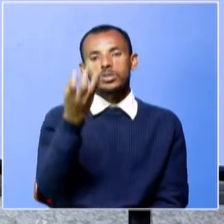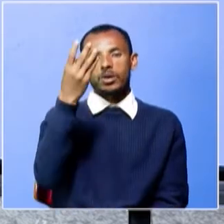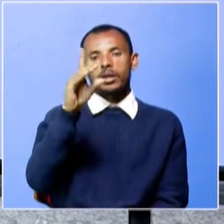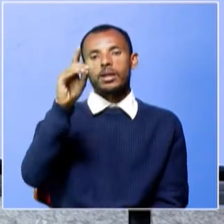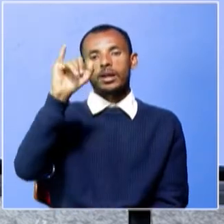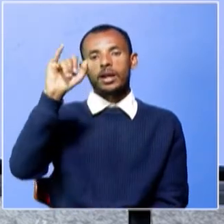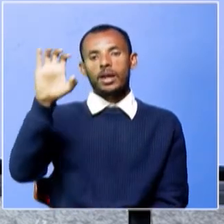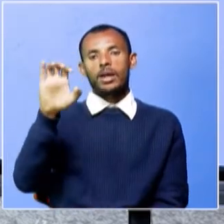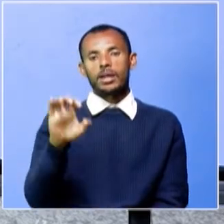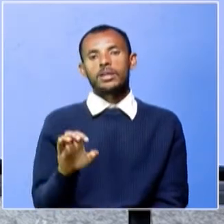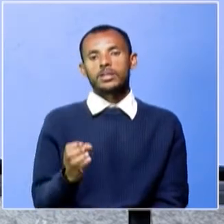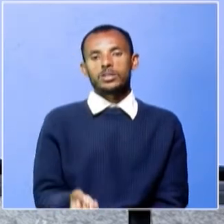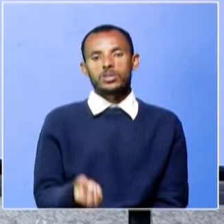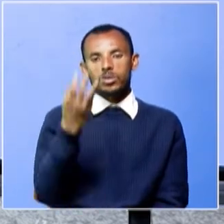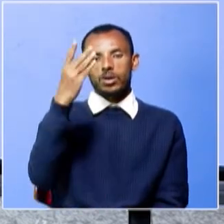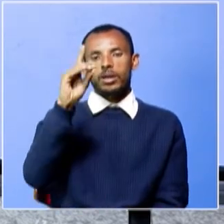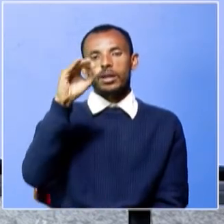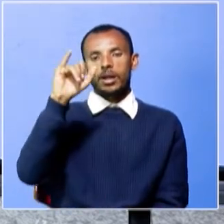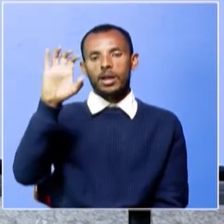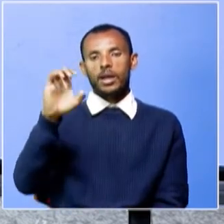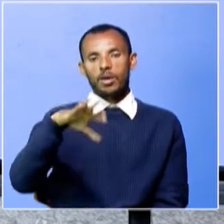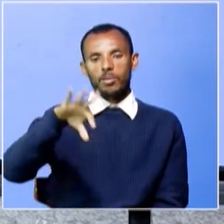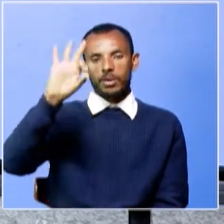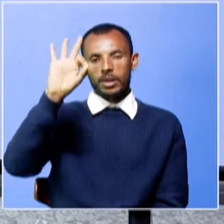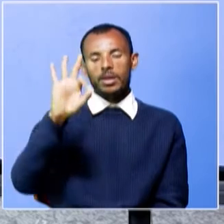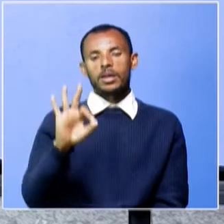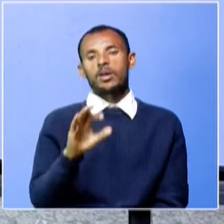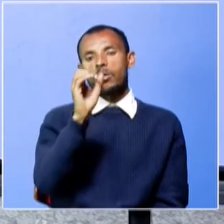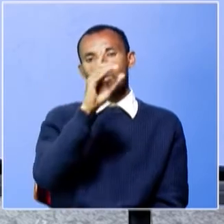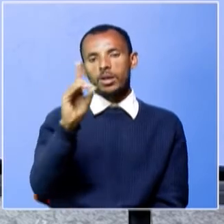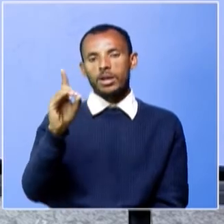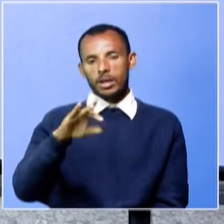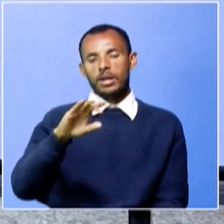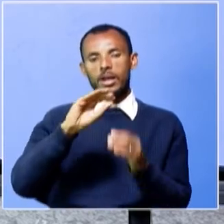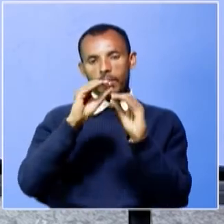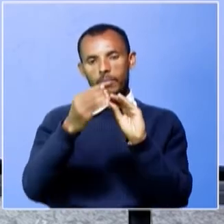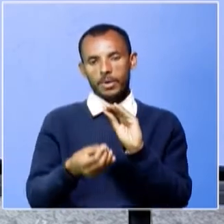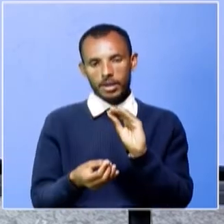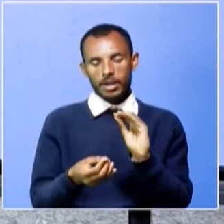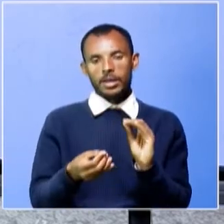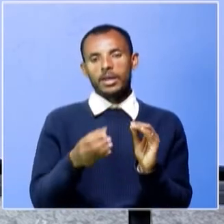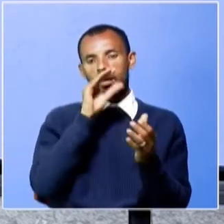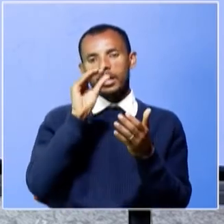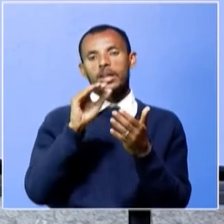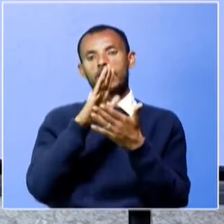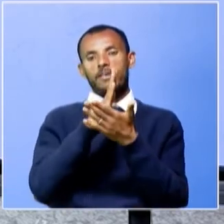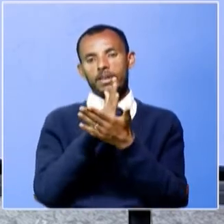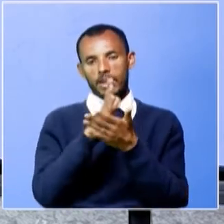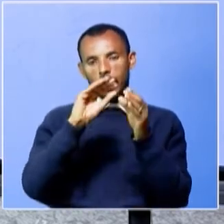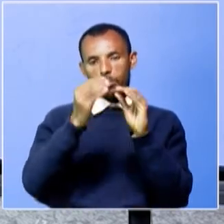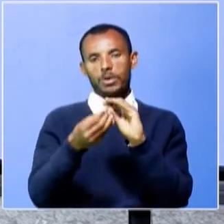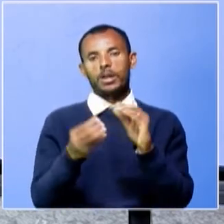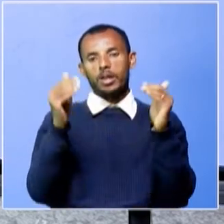die. In throwing a die, obtaining an odd number and obtaining an even number are